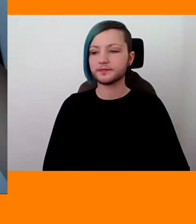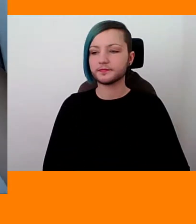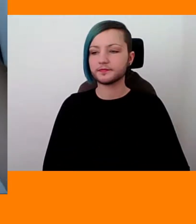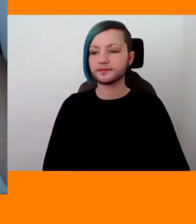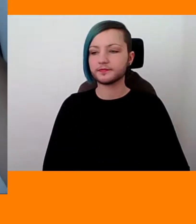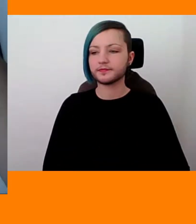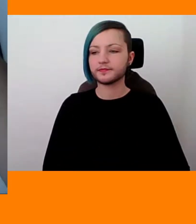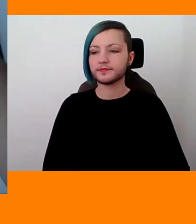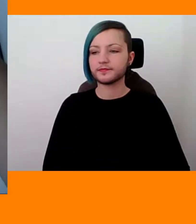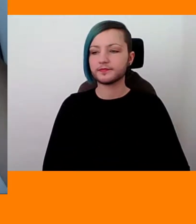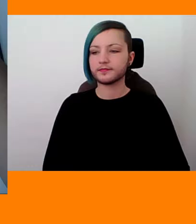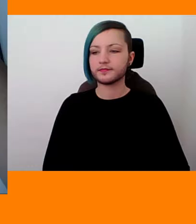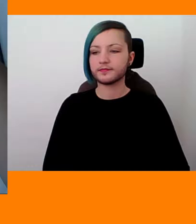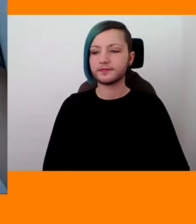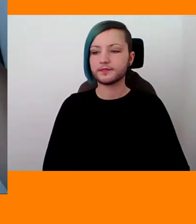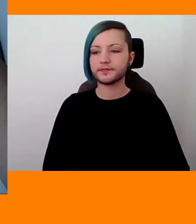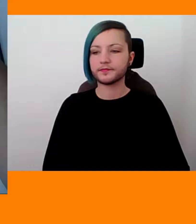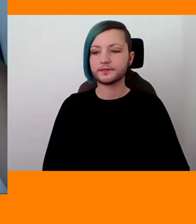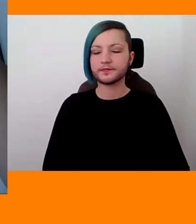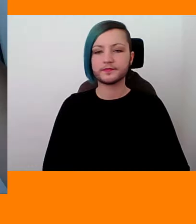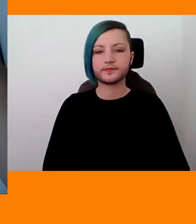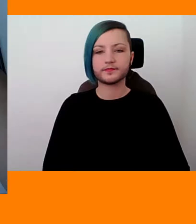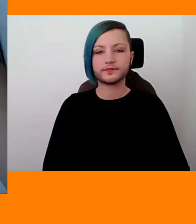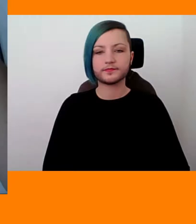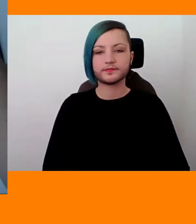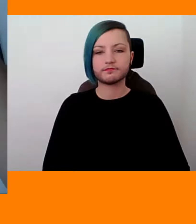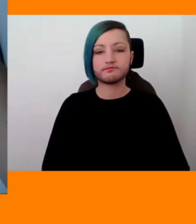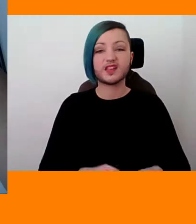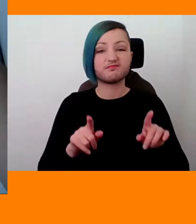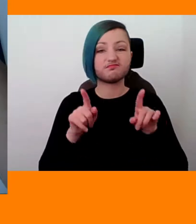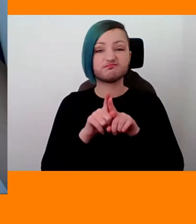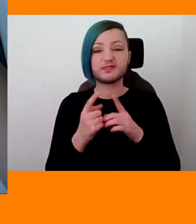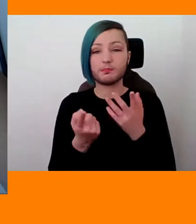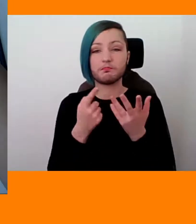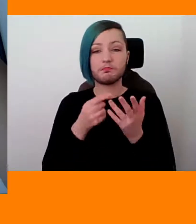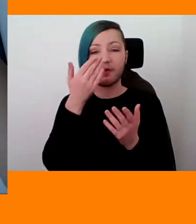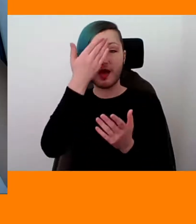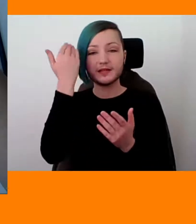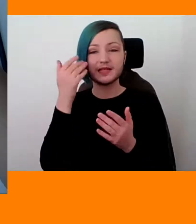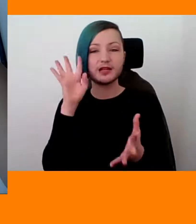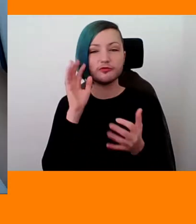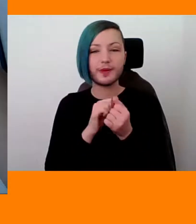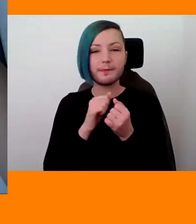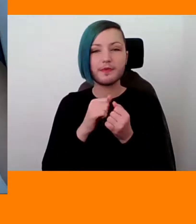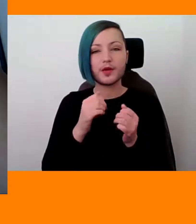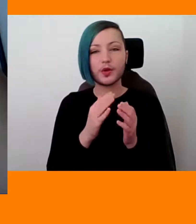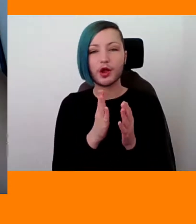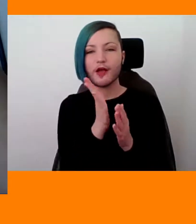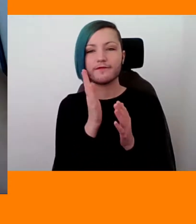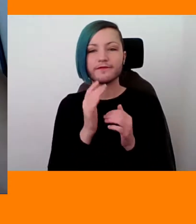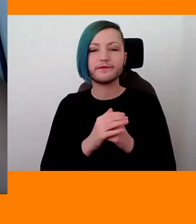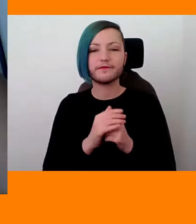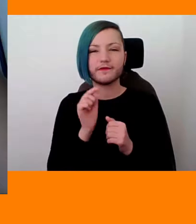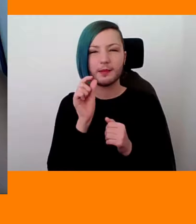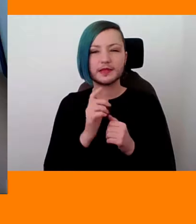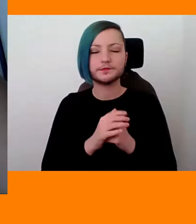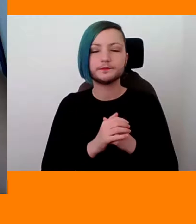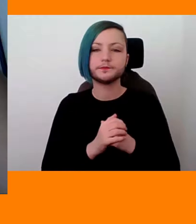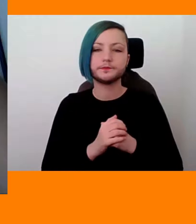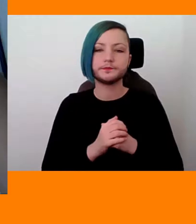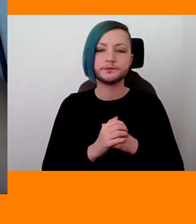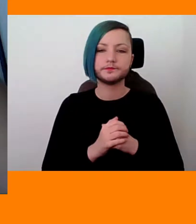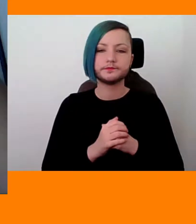And then the same on this side. You want to sort of curve it around here, only a little bit,